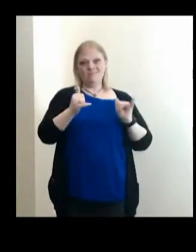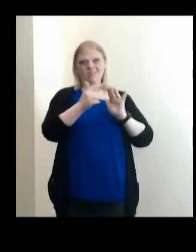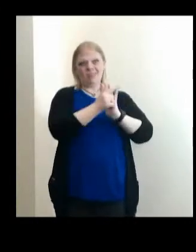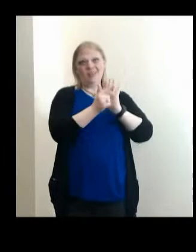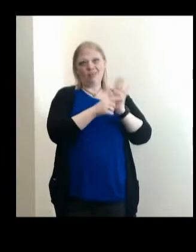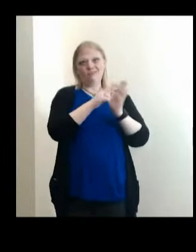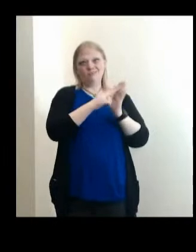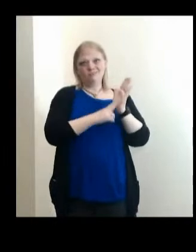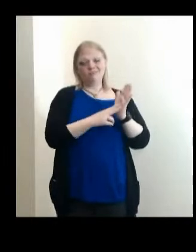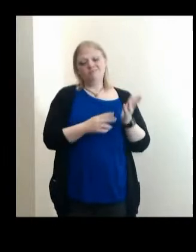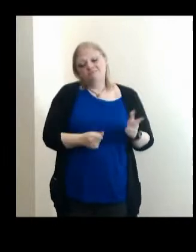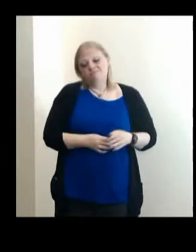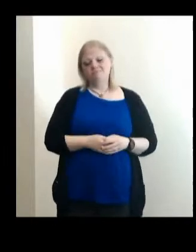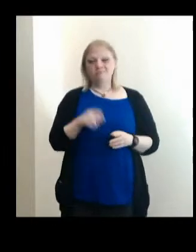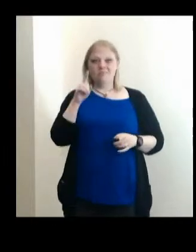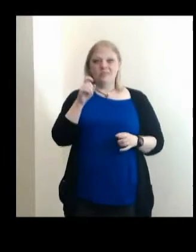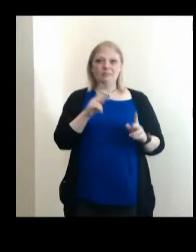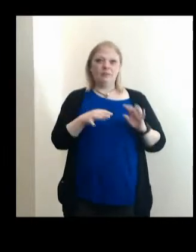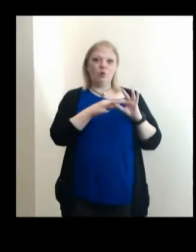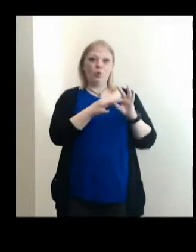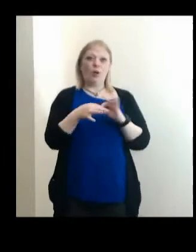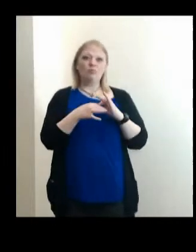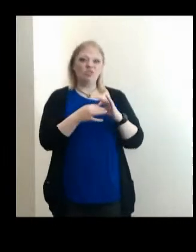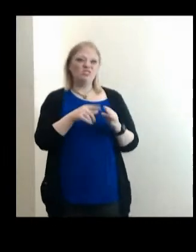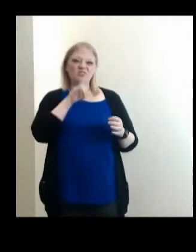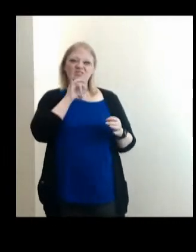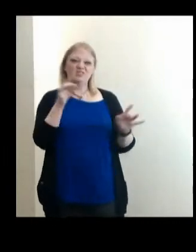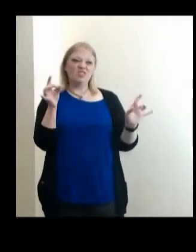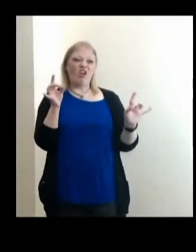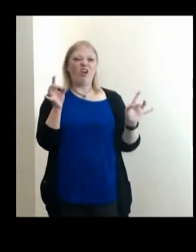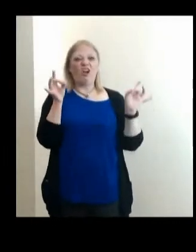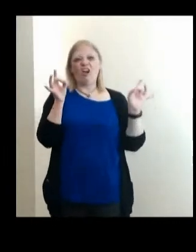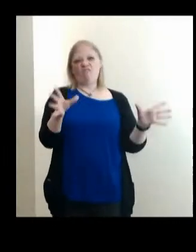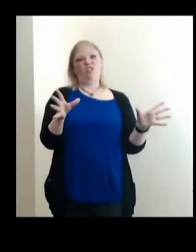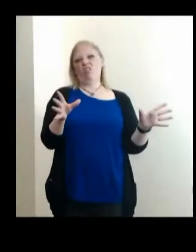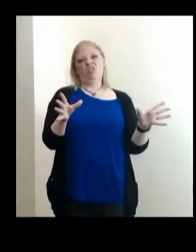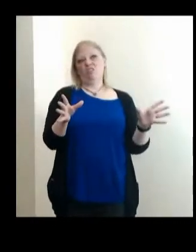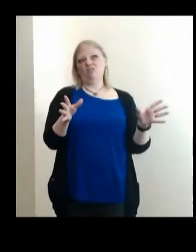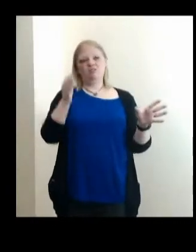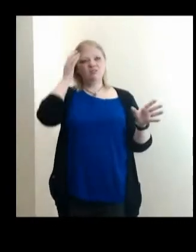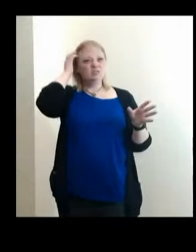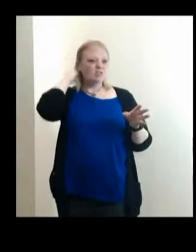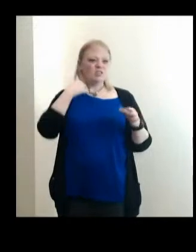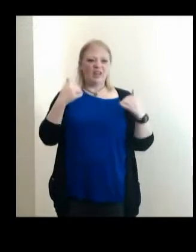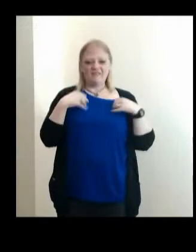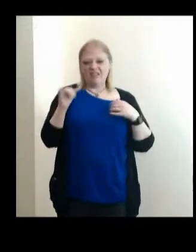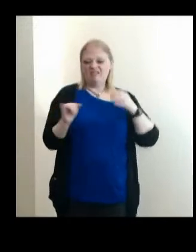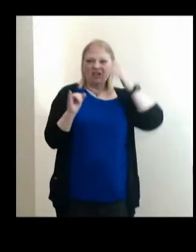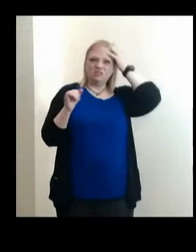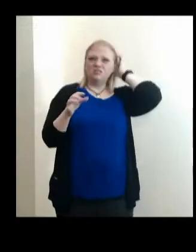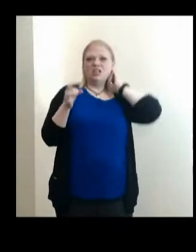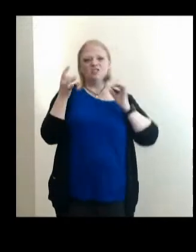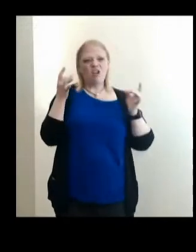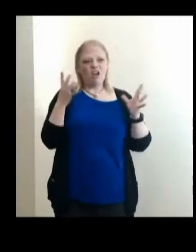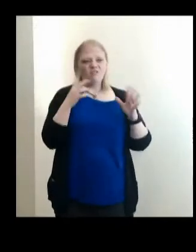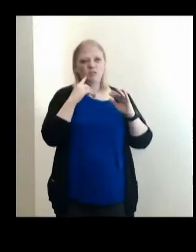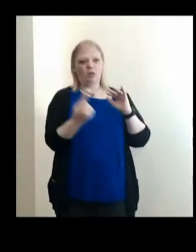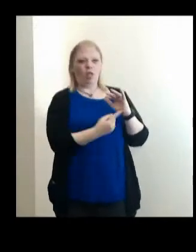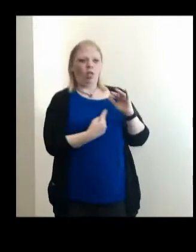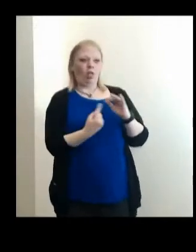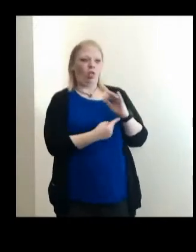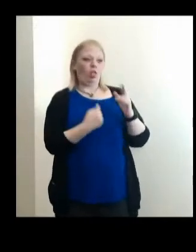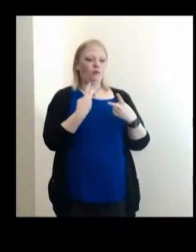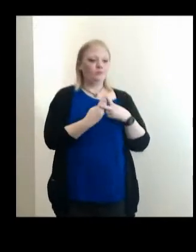binding. So we just need people to cooperate. It's awful to be infected. It's awful to be in isolation. It's awful to